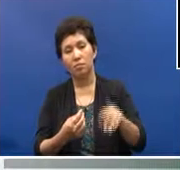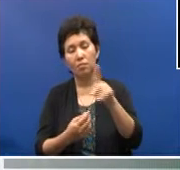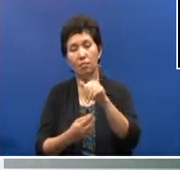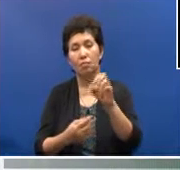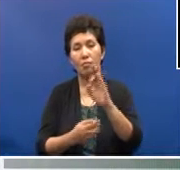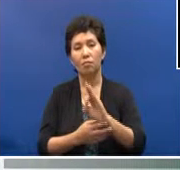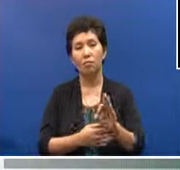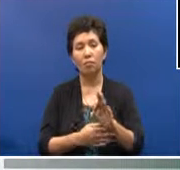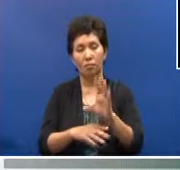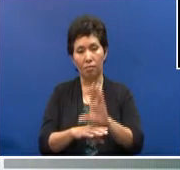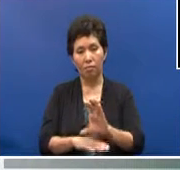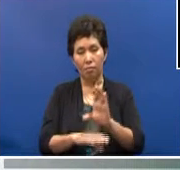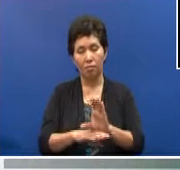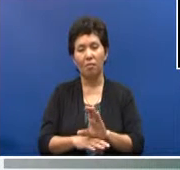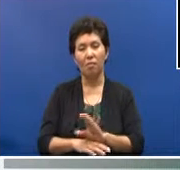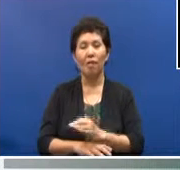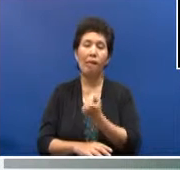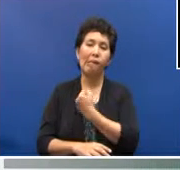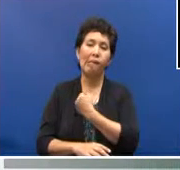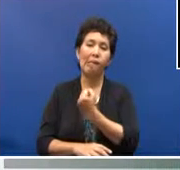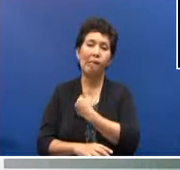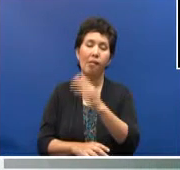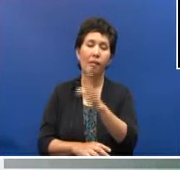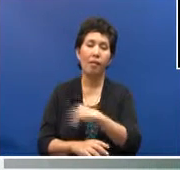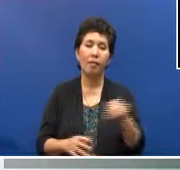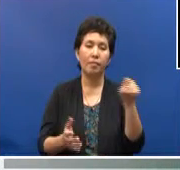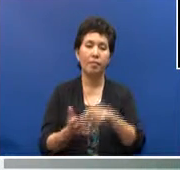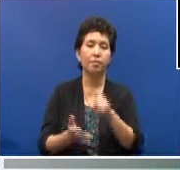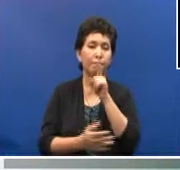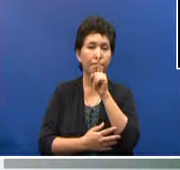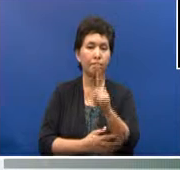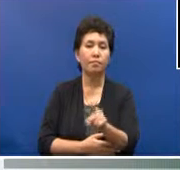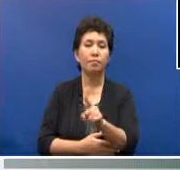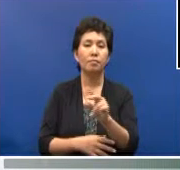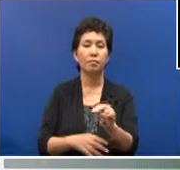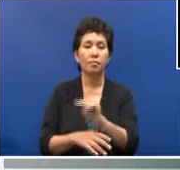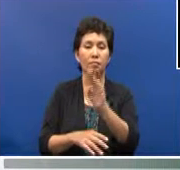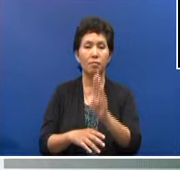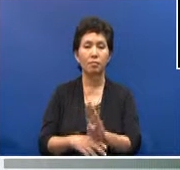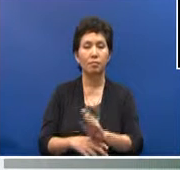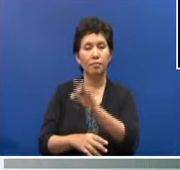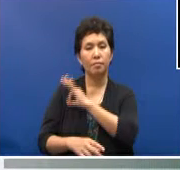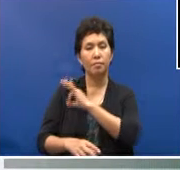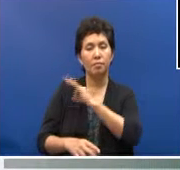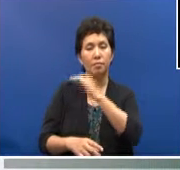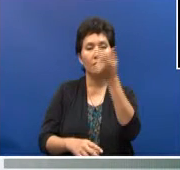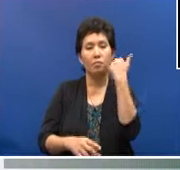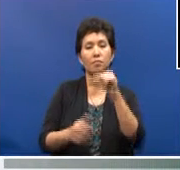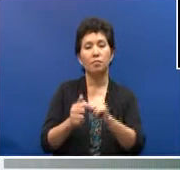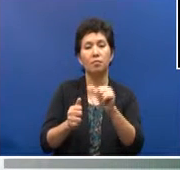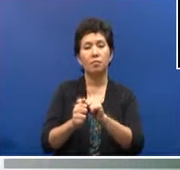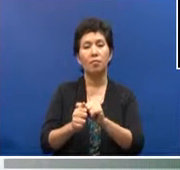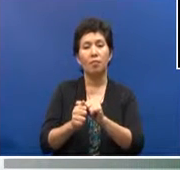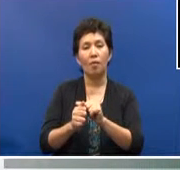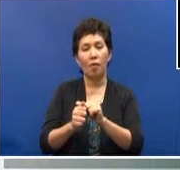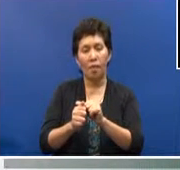of cultural difference. Okay, so if this can be achieved, the nation will benefit because everyone will work